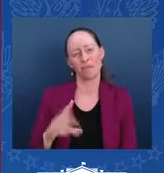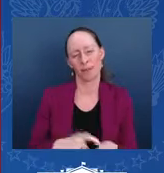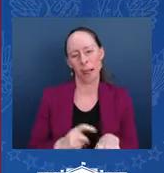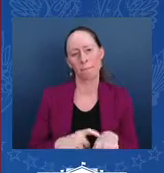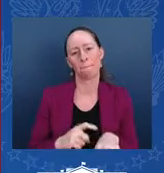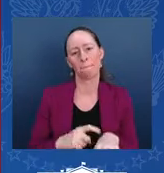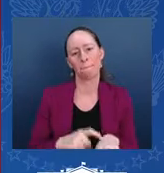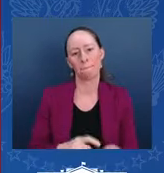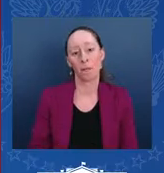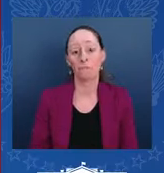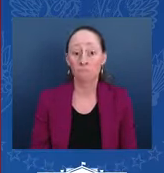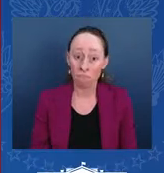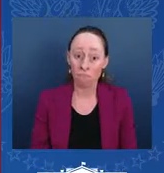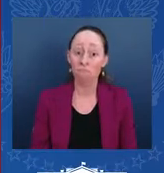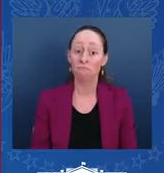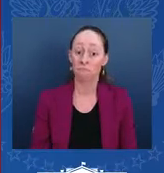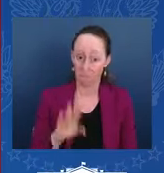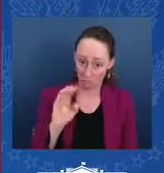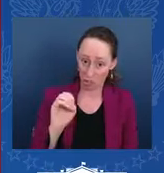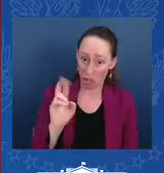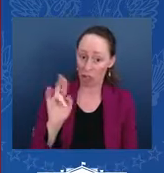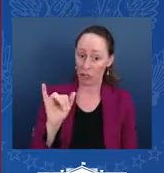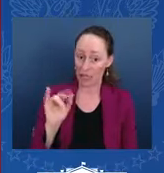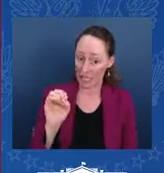happening. You don't want to screw around with Bernie.